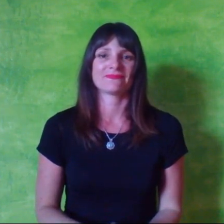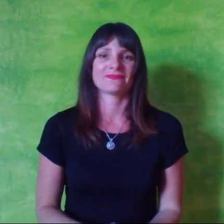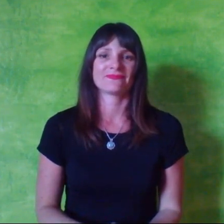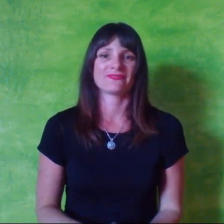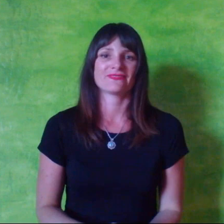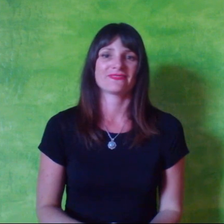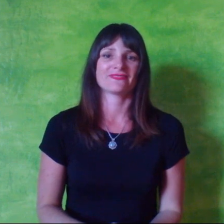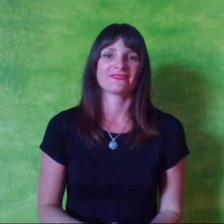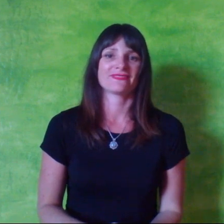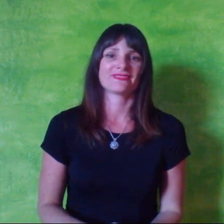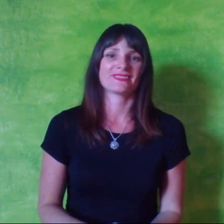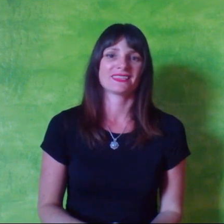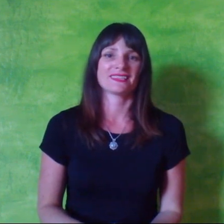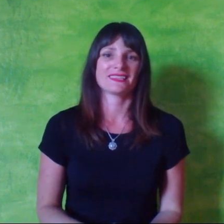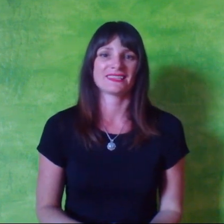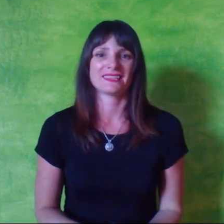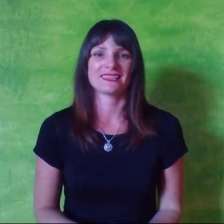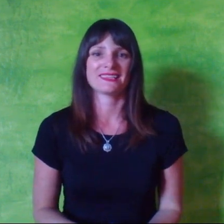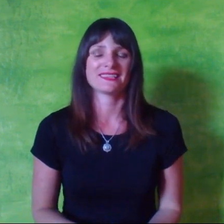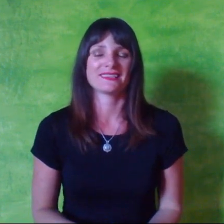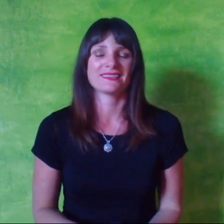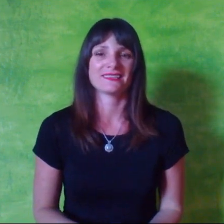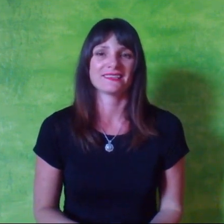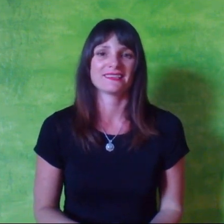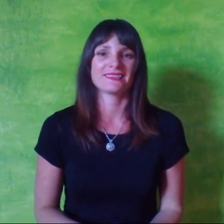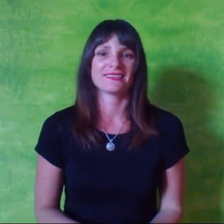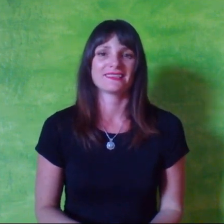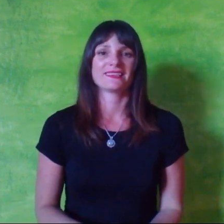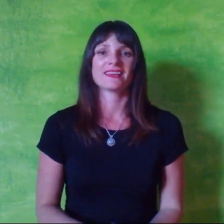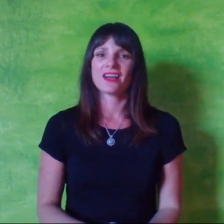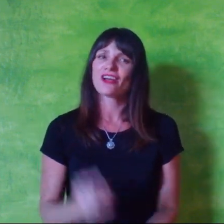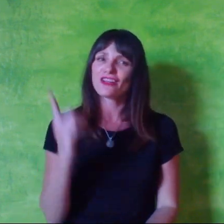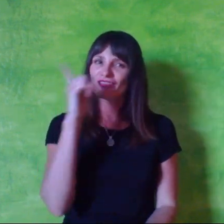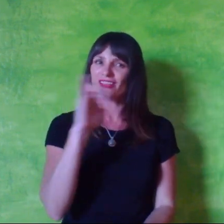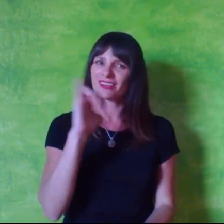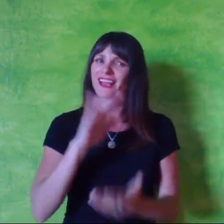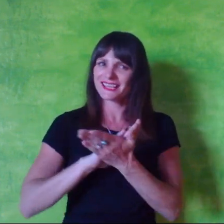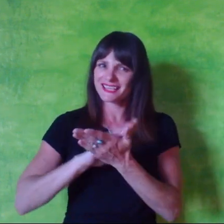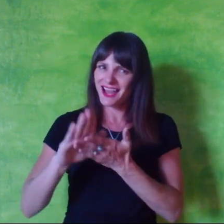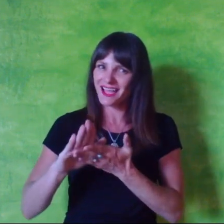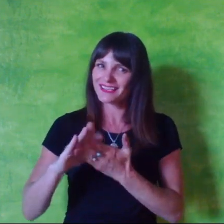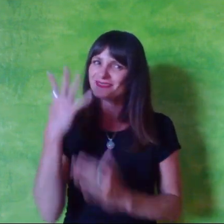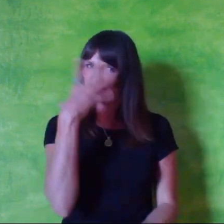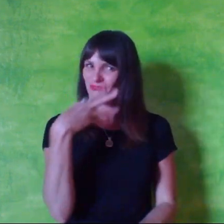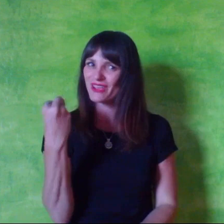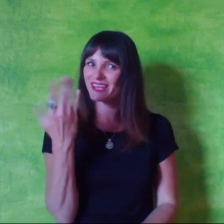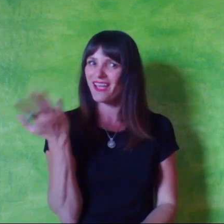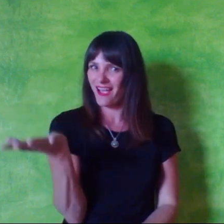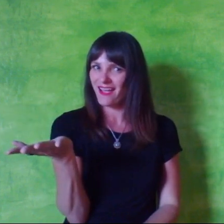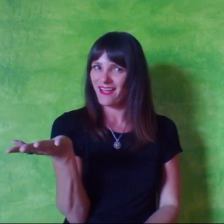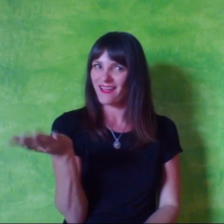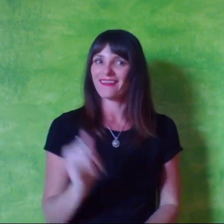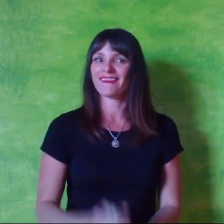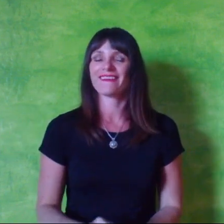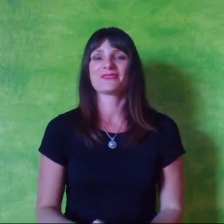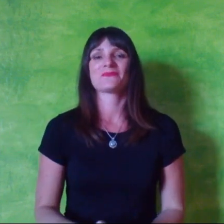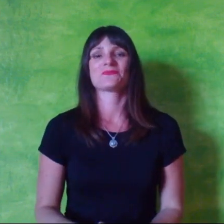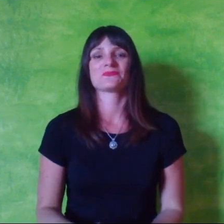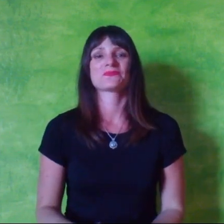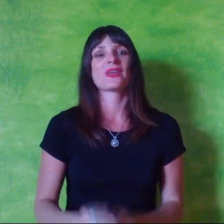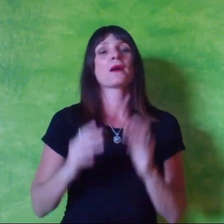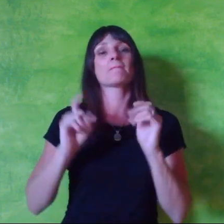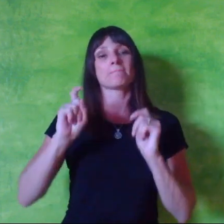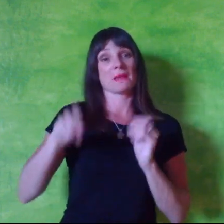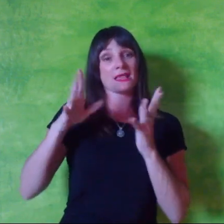beef. Isn't that nice looking? Look at that. Isn't that pretty? All right, so we're gonna let this sit for about 15-20